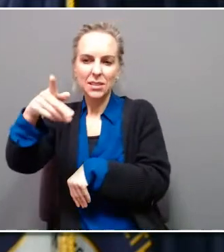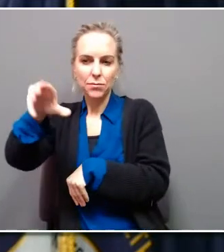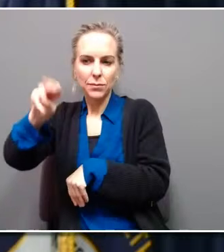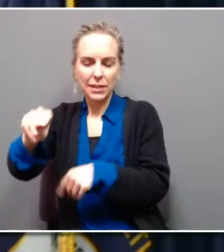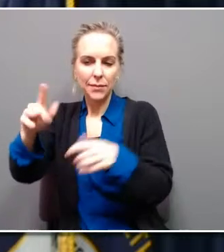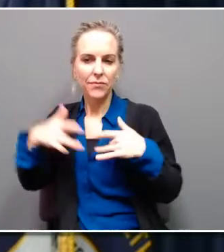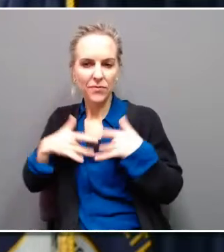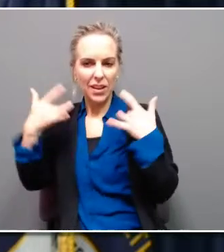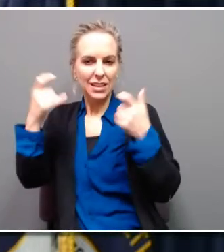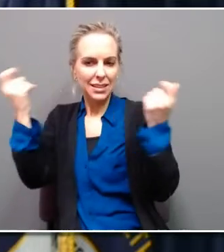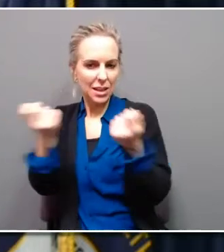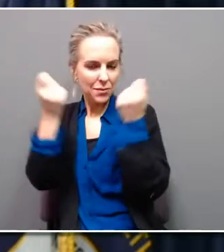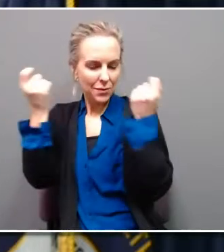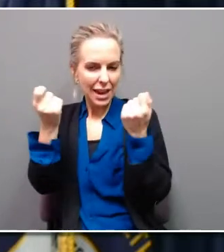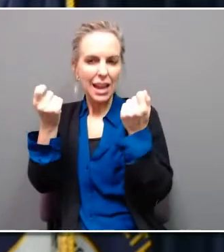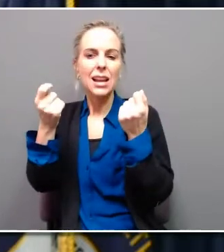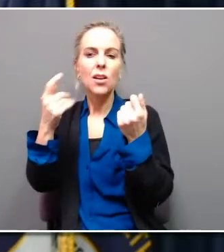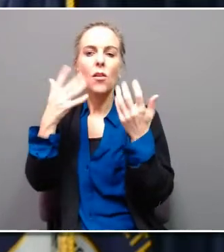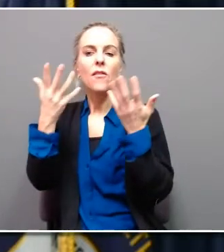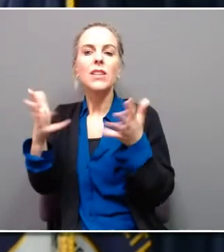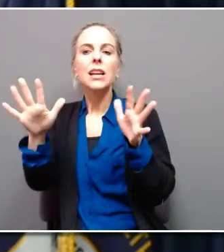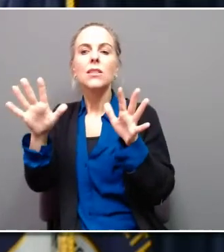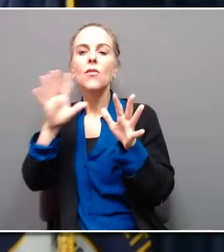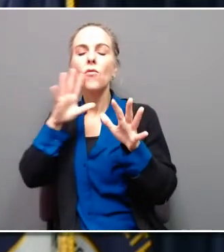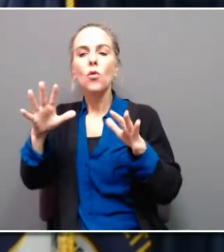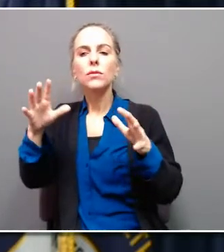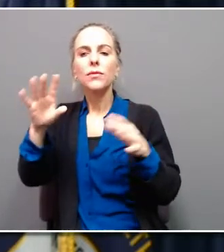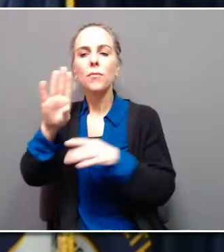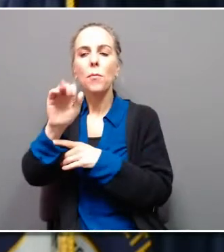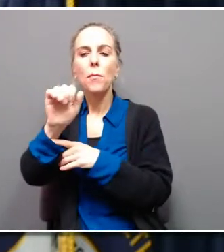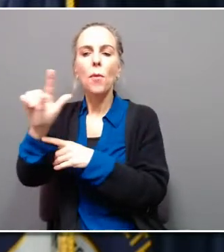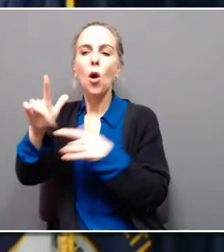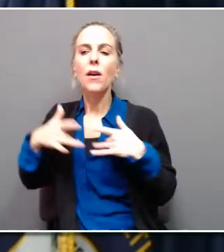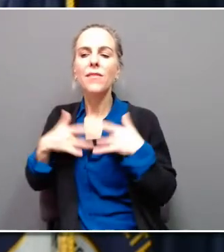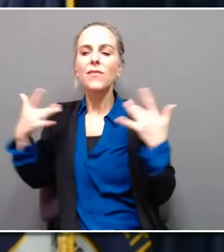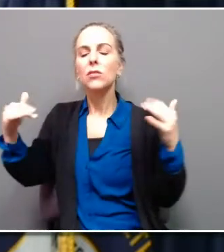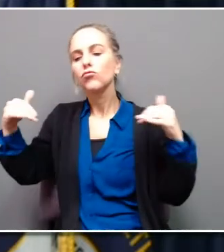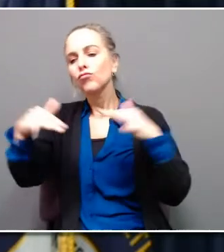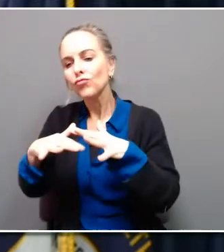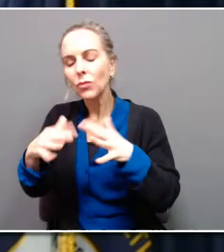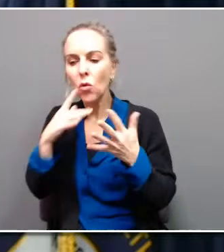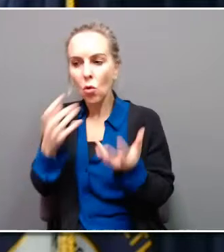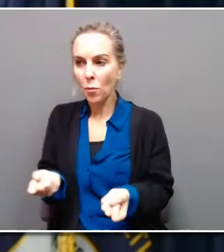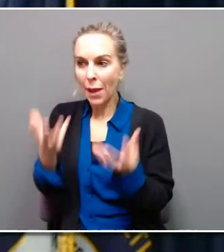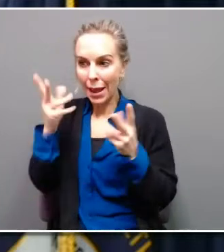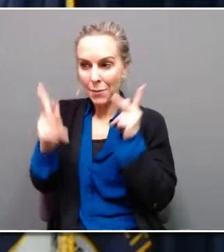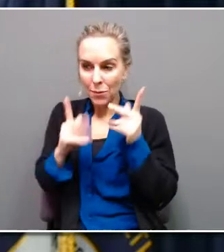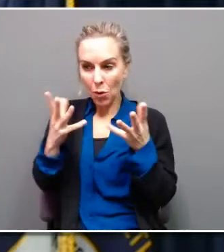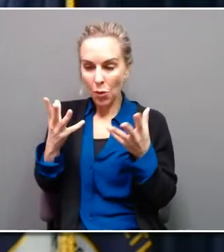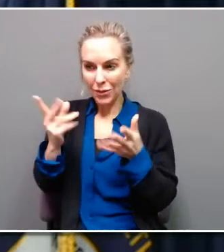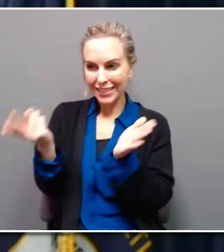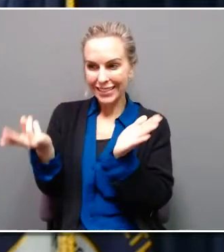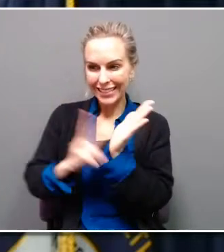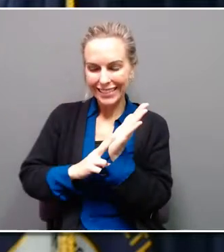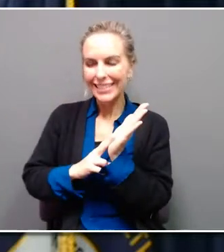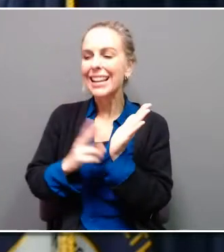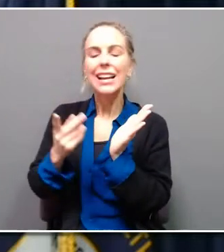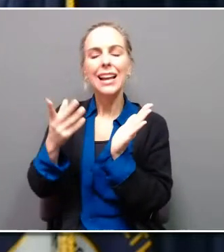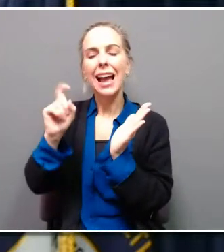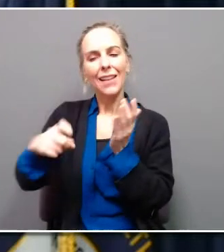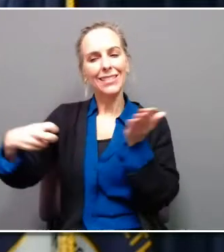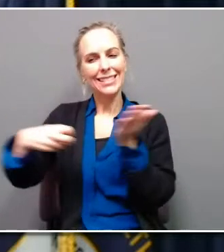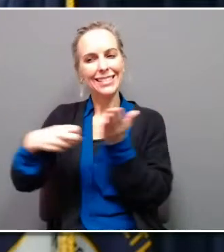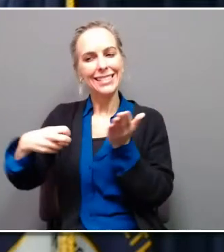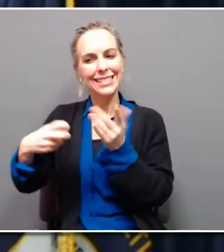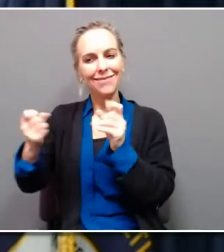The evening will conclude with the inaugural ball at 7 p.m., which, due to overwhelming interest, is a ticketed event.